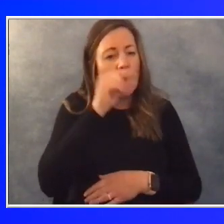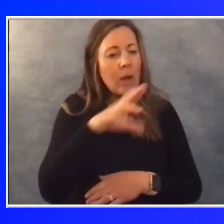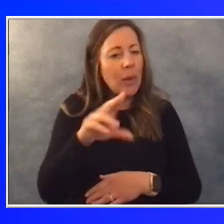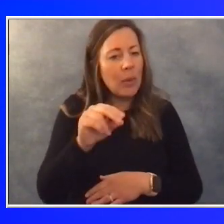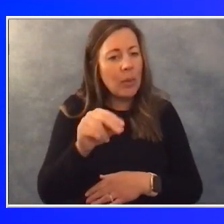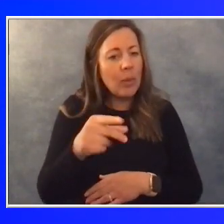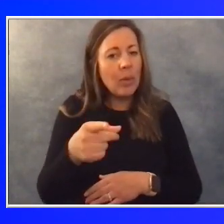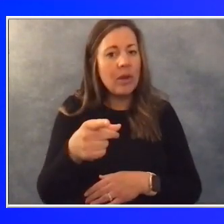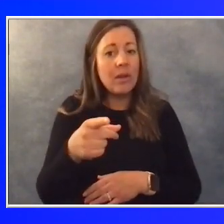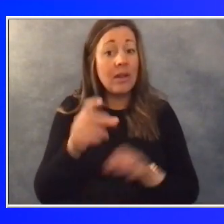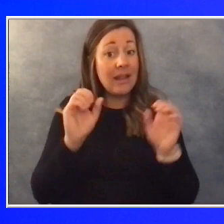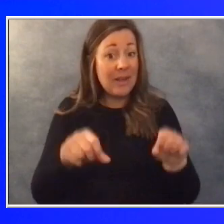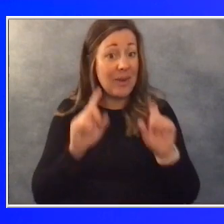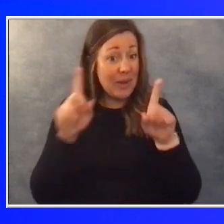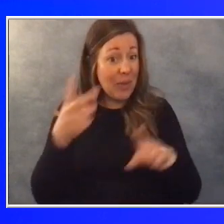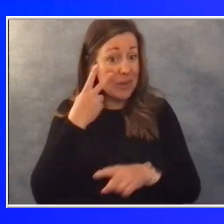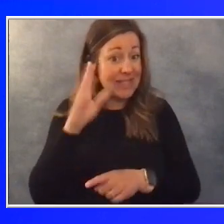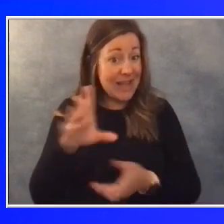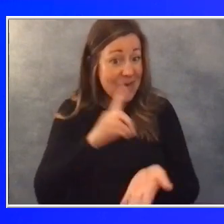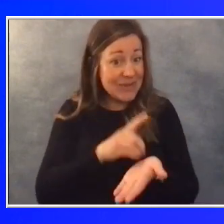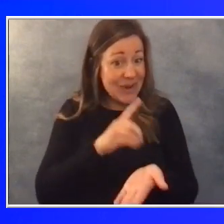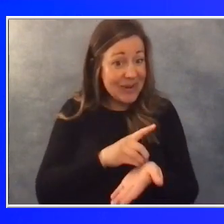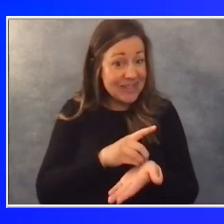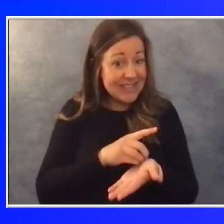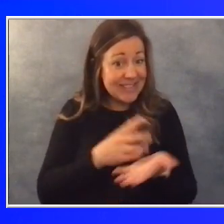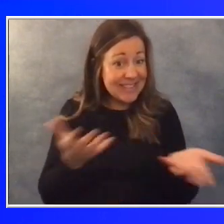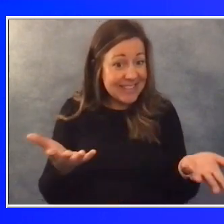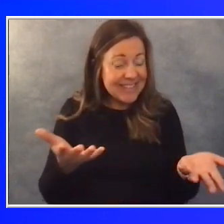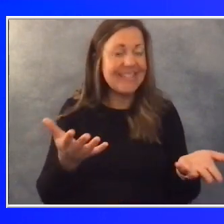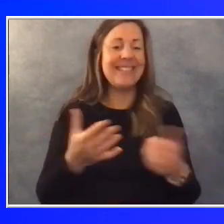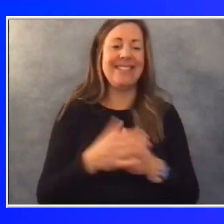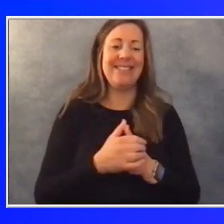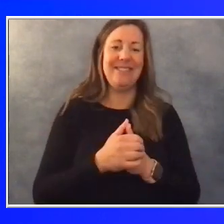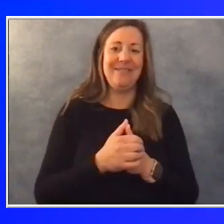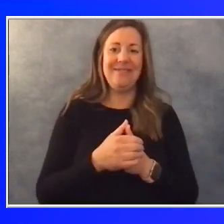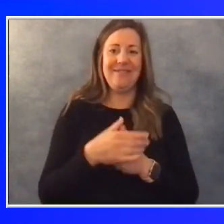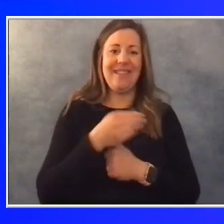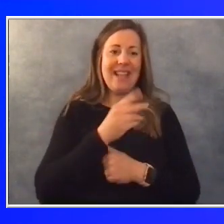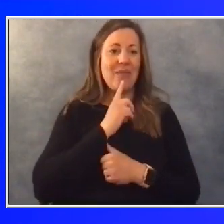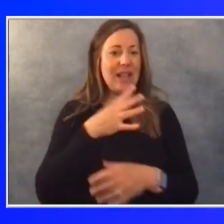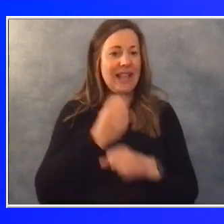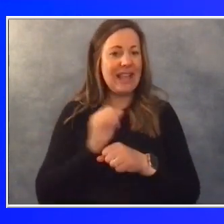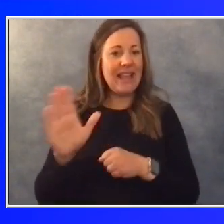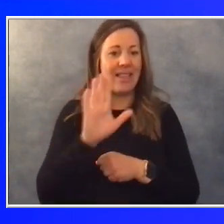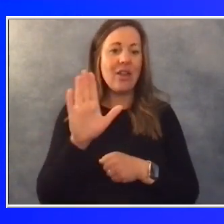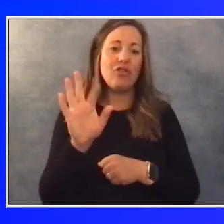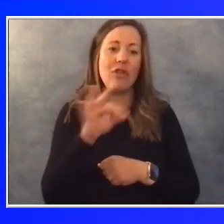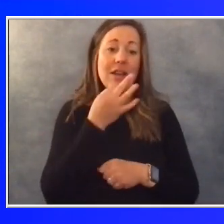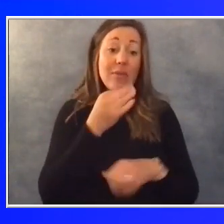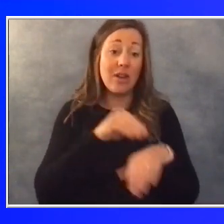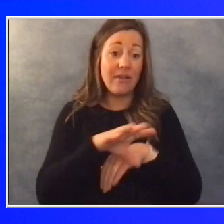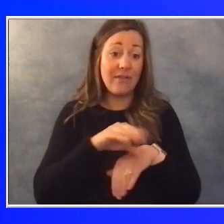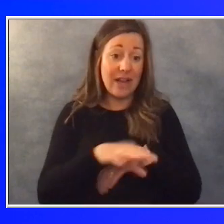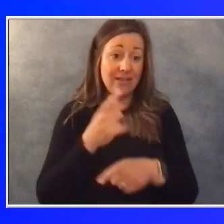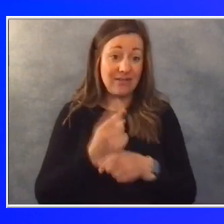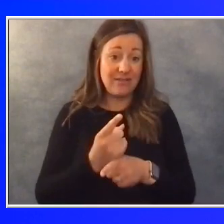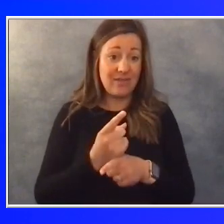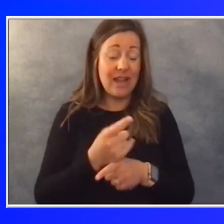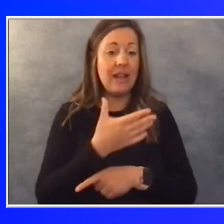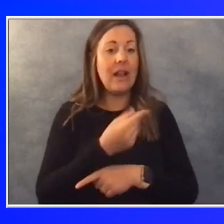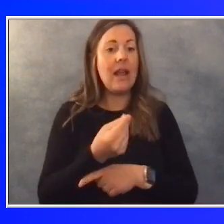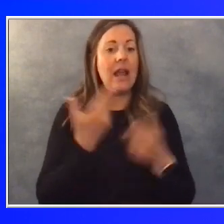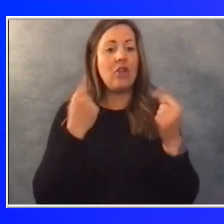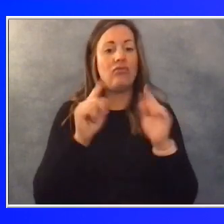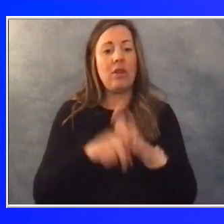see your healthcare provider. Yay. And really get their expert advice, right? Yeah. And start with your